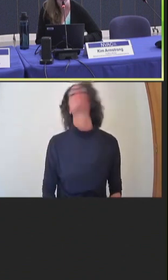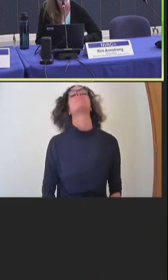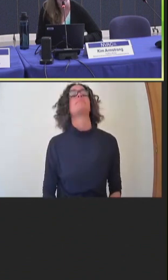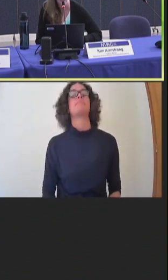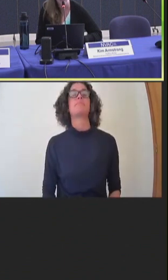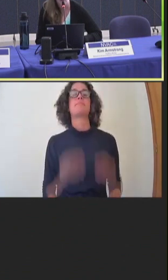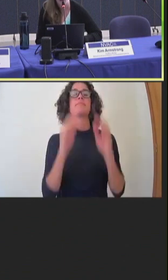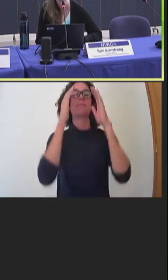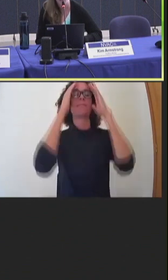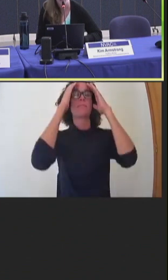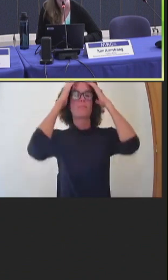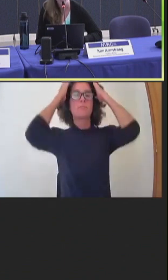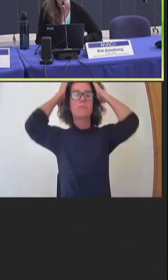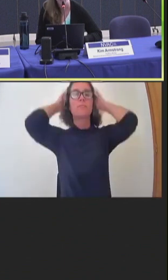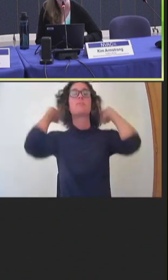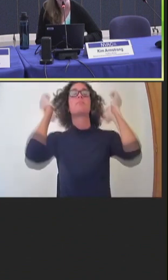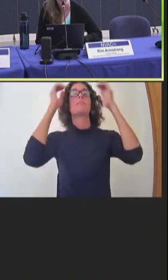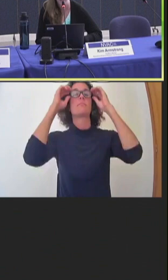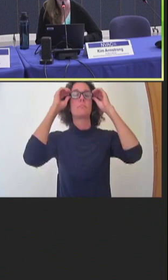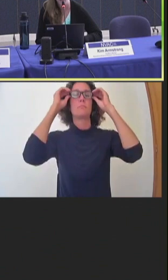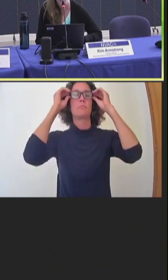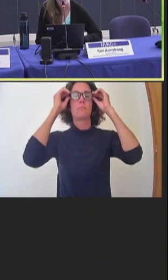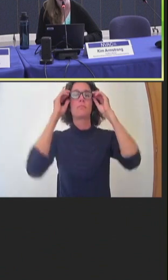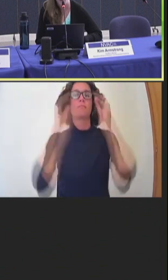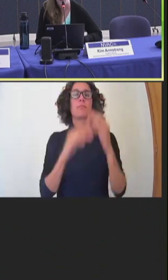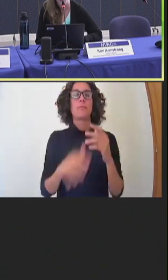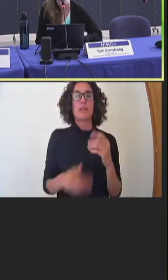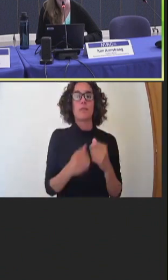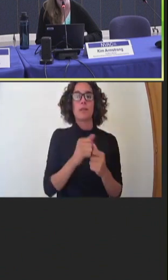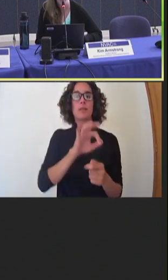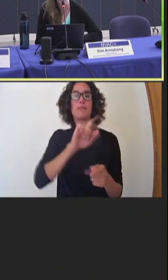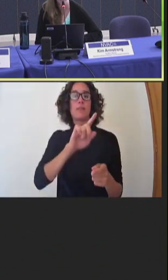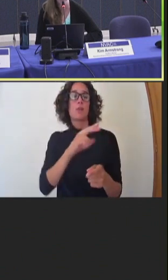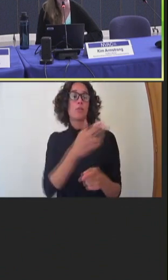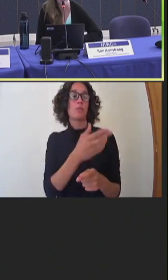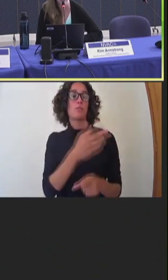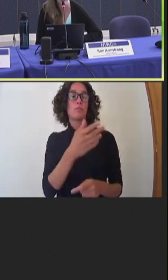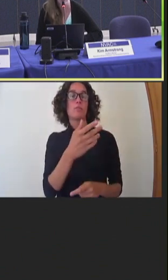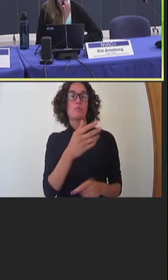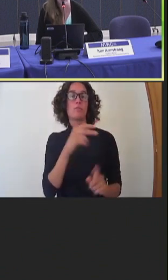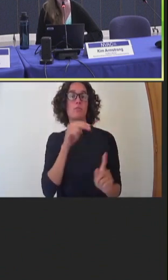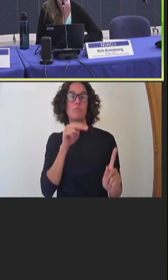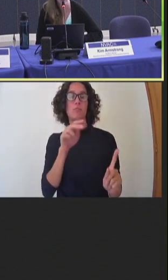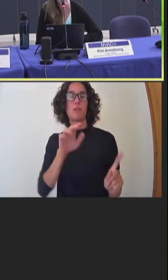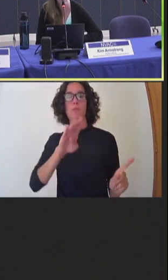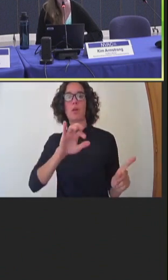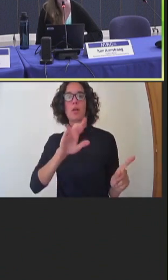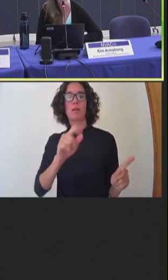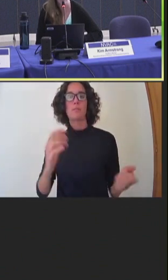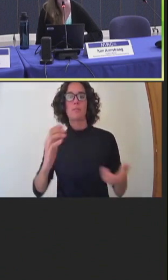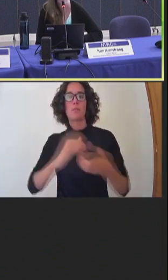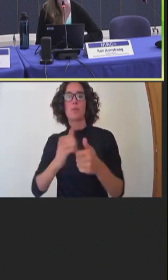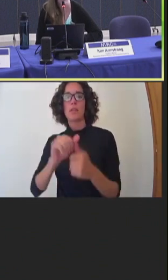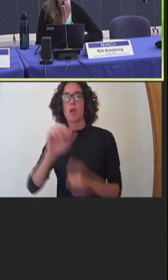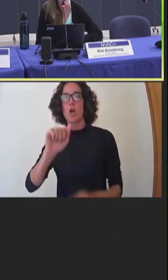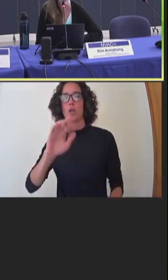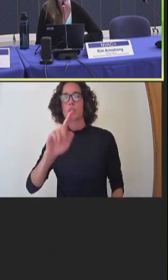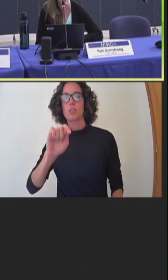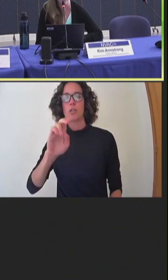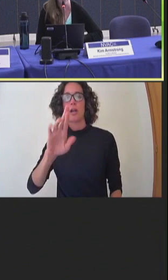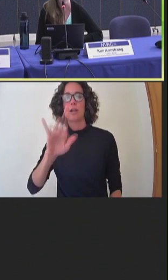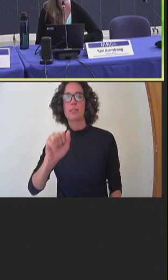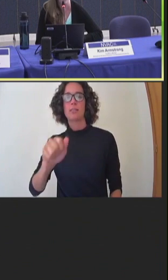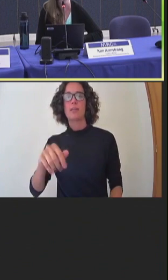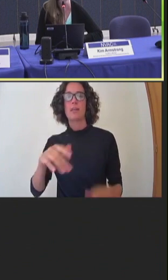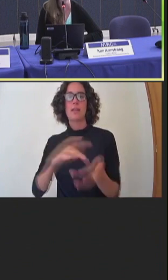In addition, on the influenza front, BARDA has partnered with Arcturus Therapeutics, and they have launched a partnership to